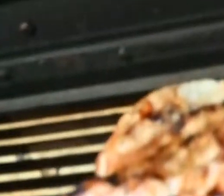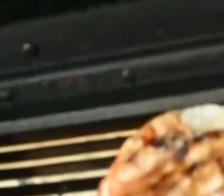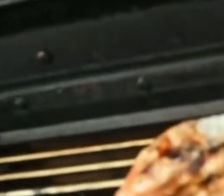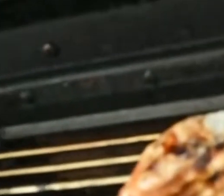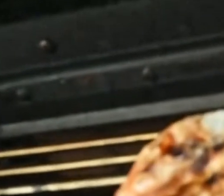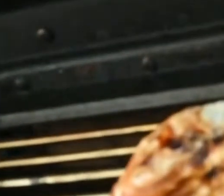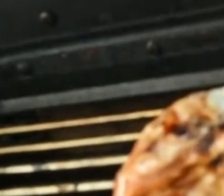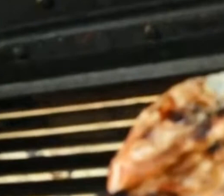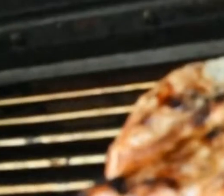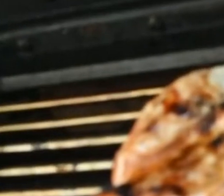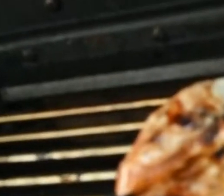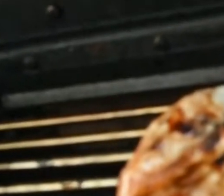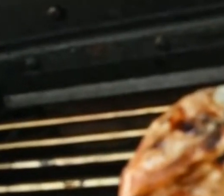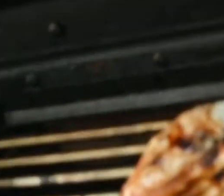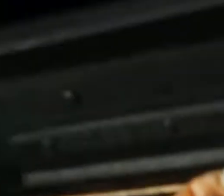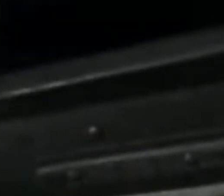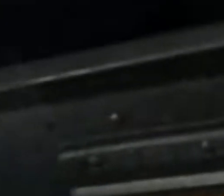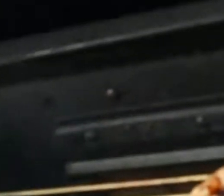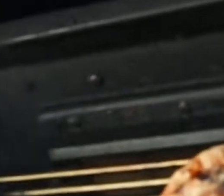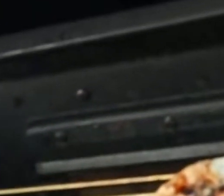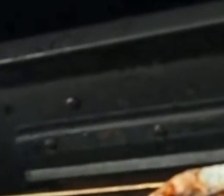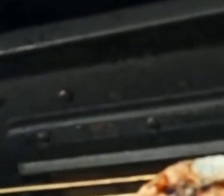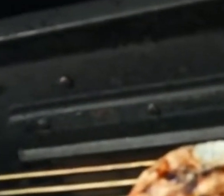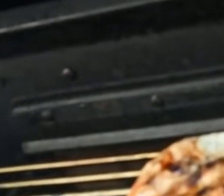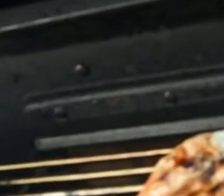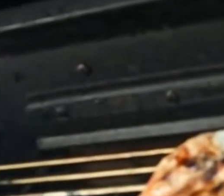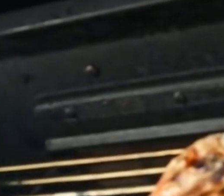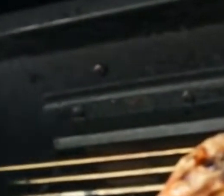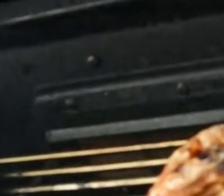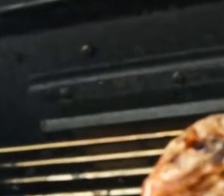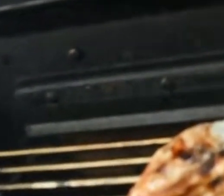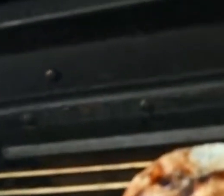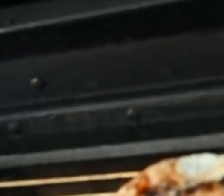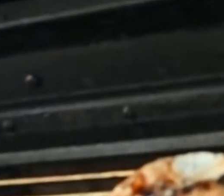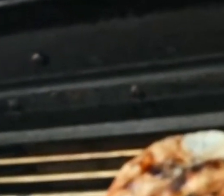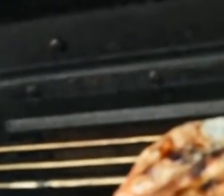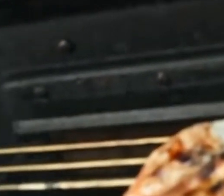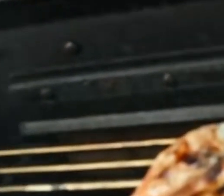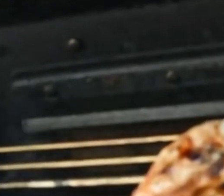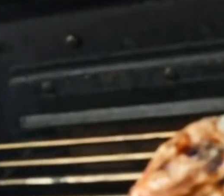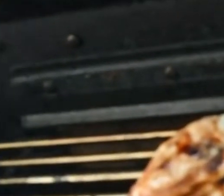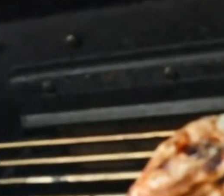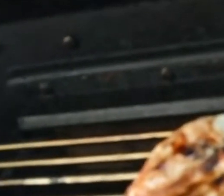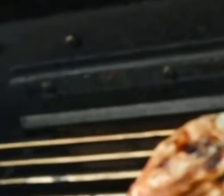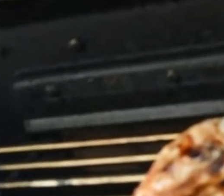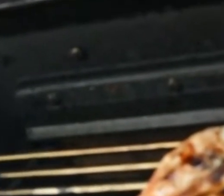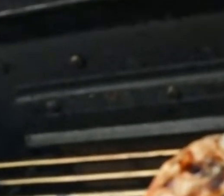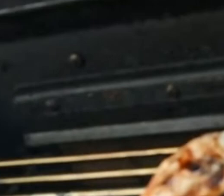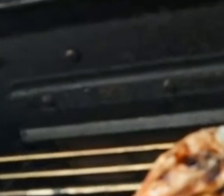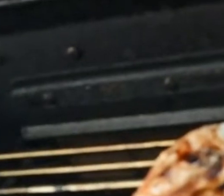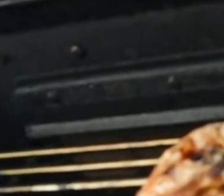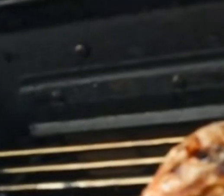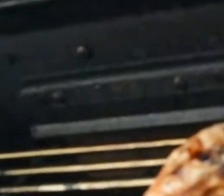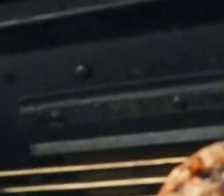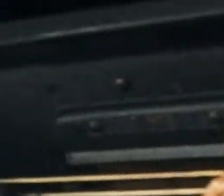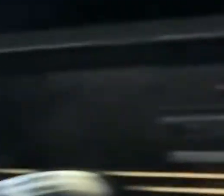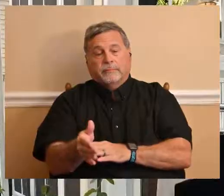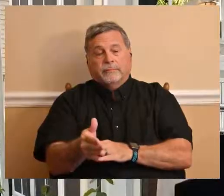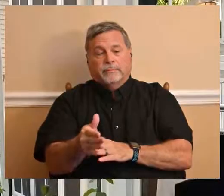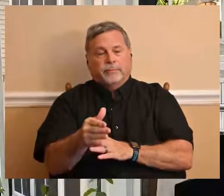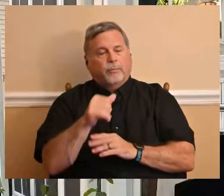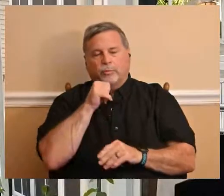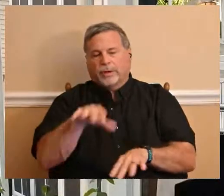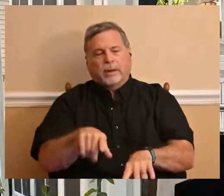side. That's exactly what you want to see. It'll only take a couple more minutes to get it completely cooked through. And this steelhead trout won't take long